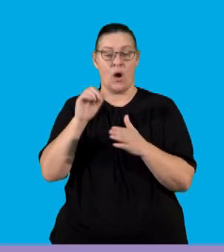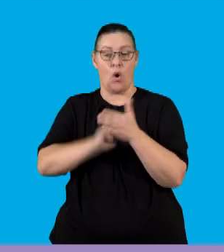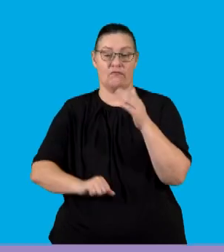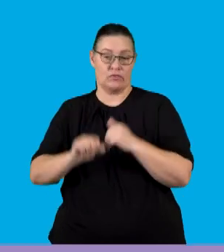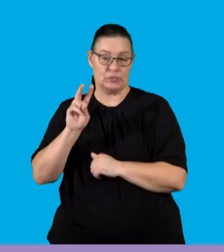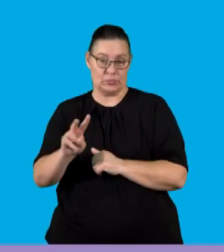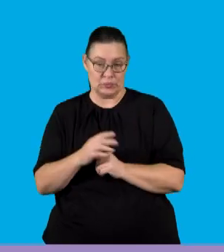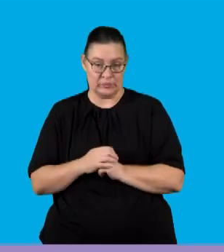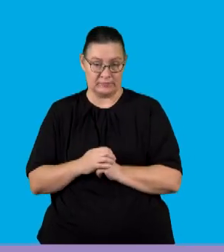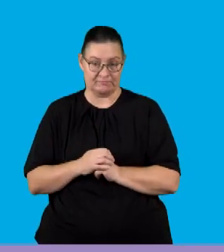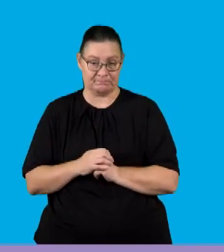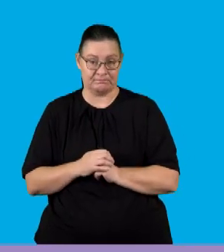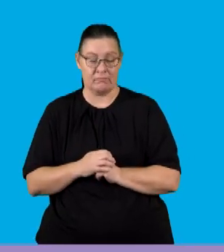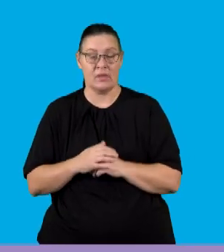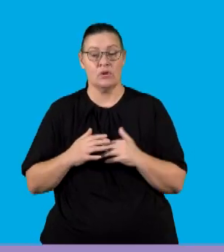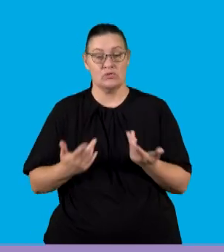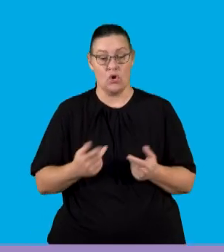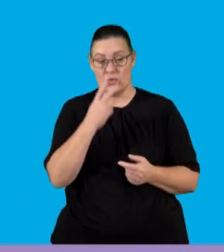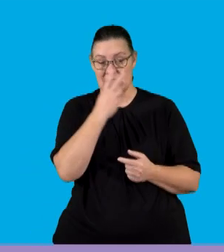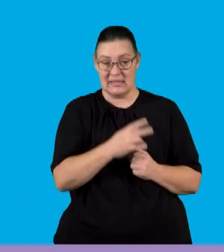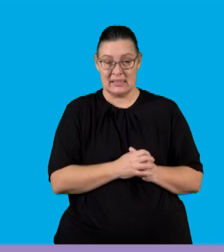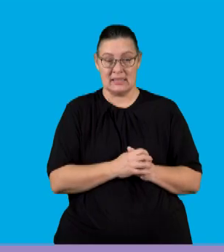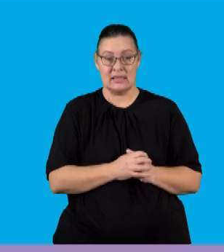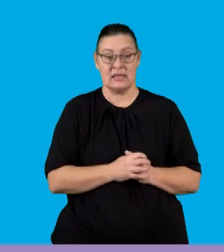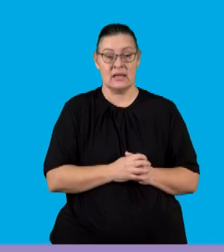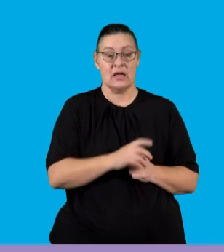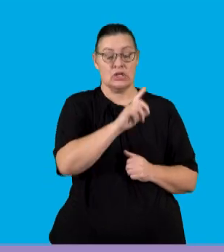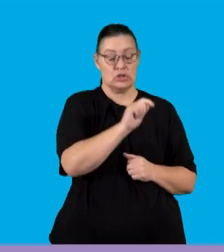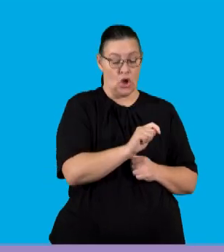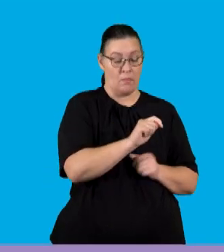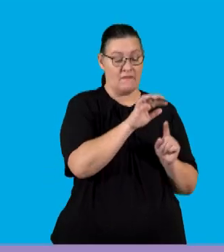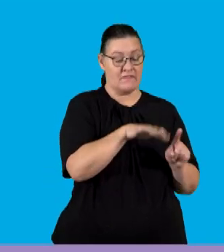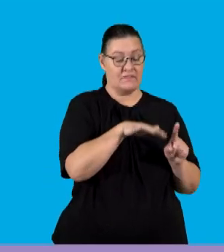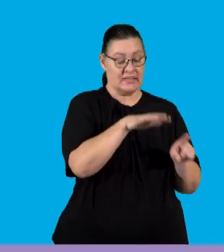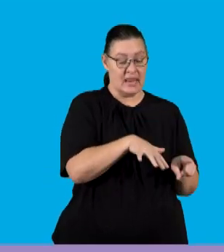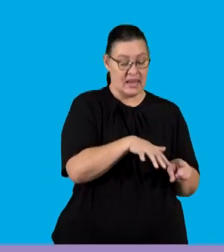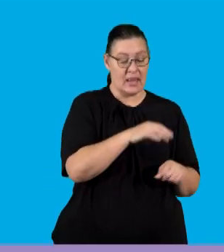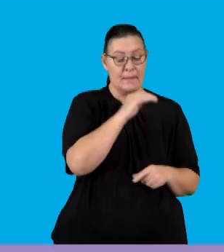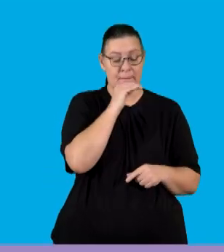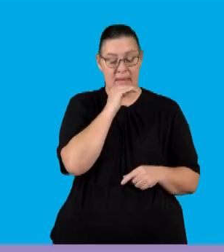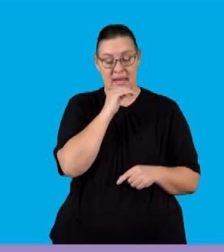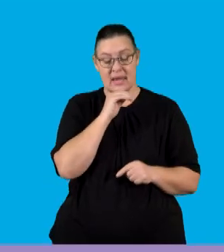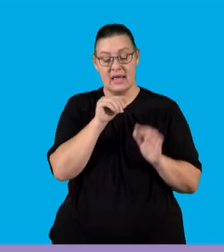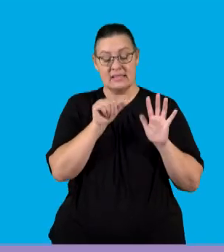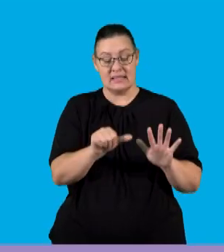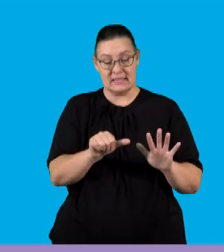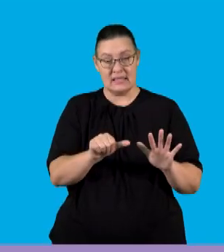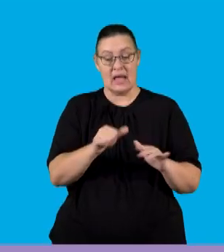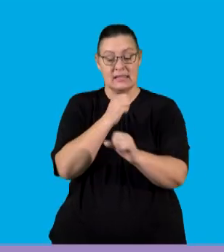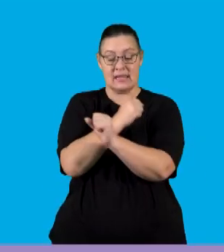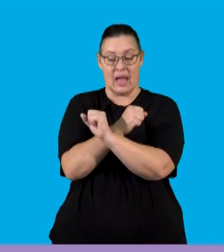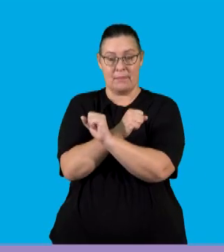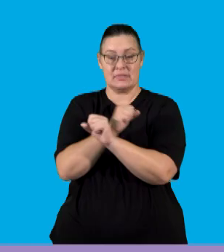we are going to subtract by 2. So we can see there that term 15 is going to be 6 multiplied